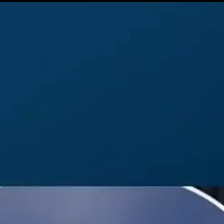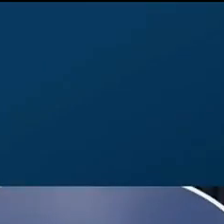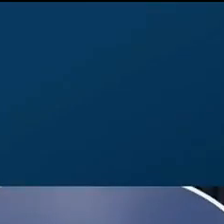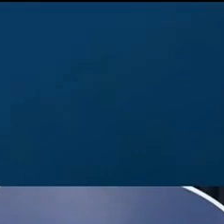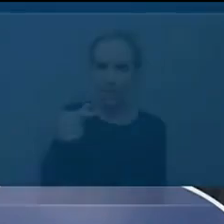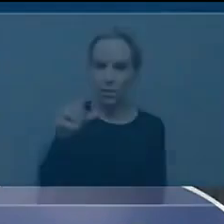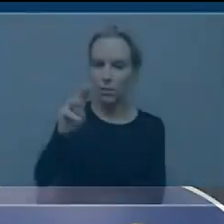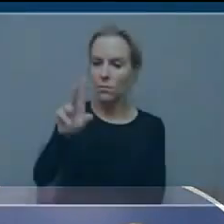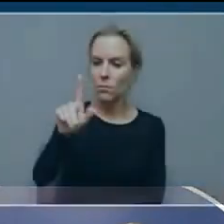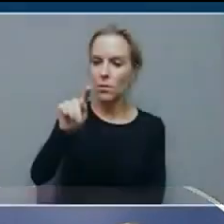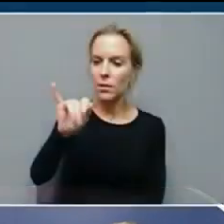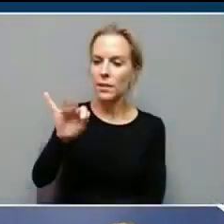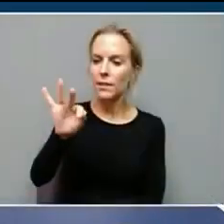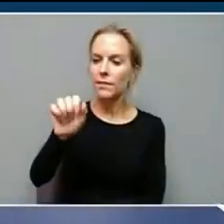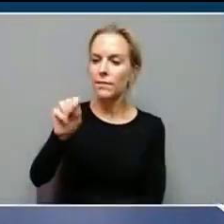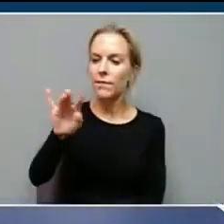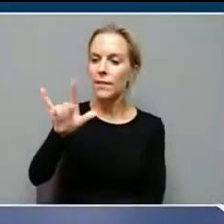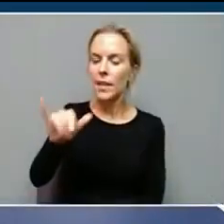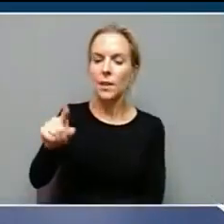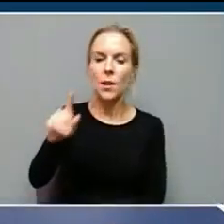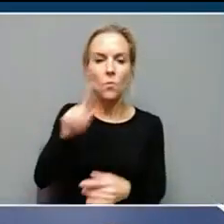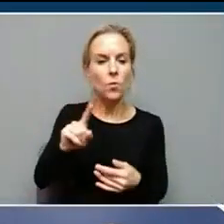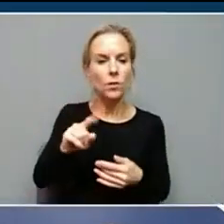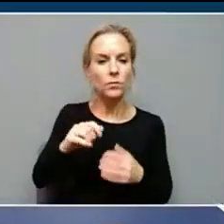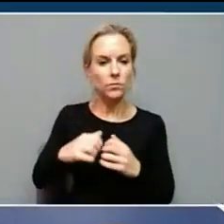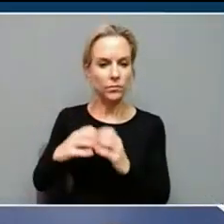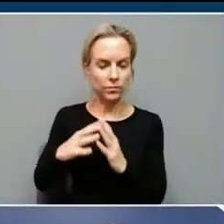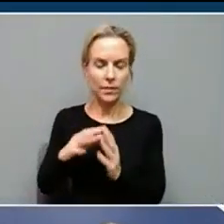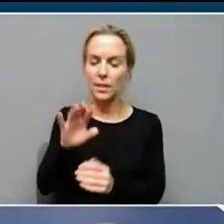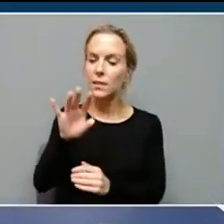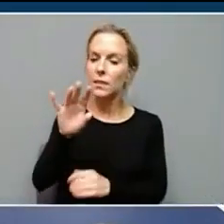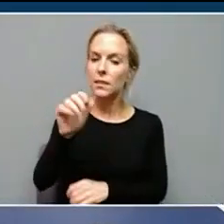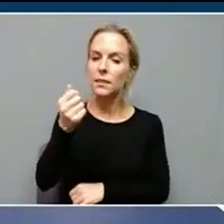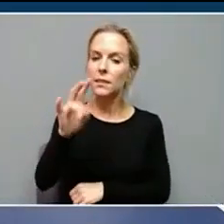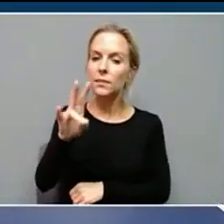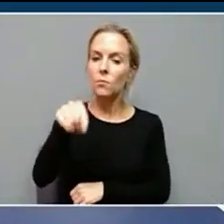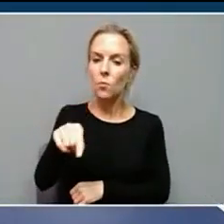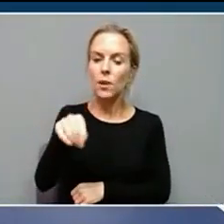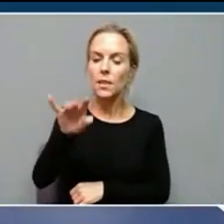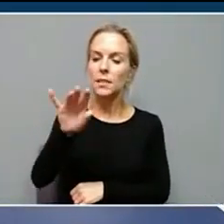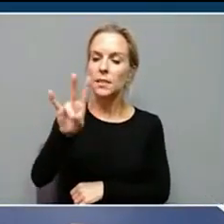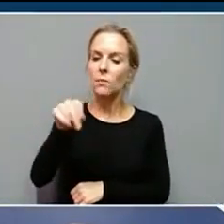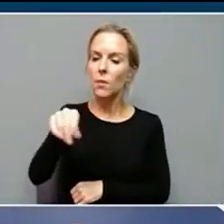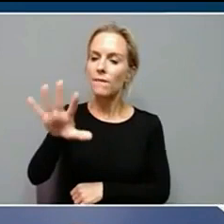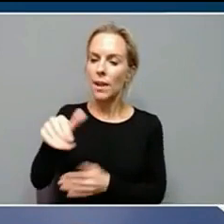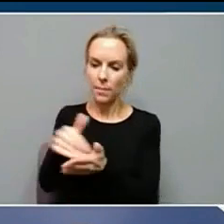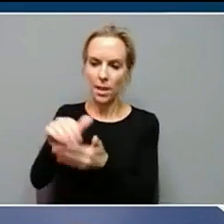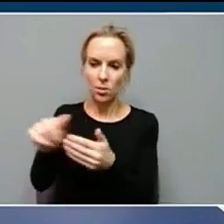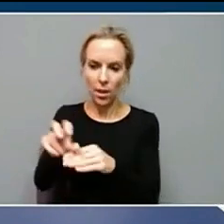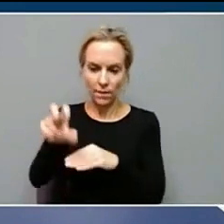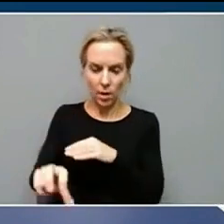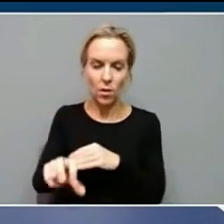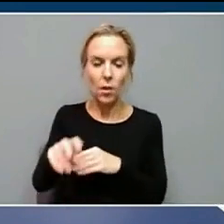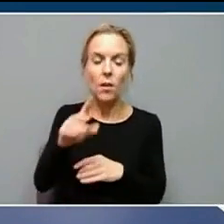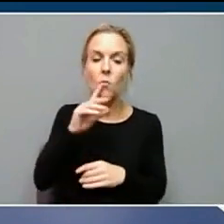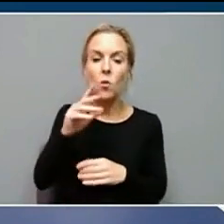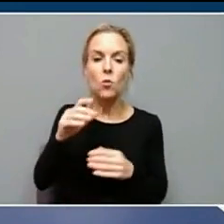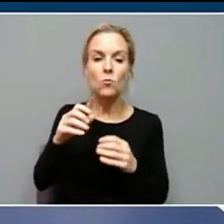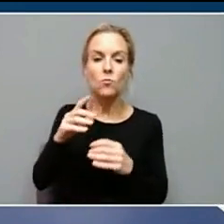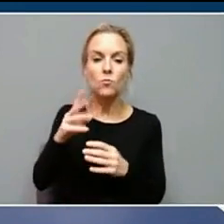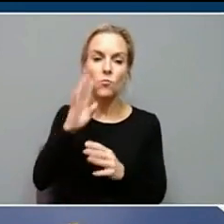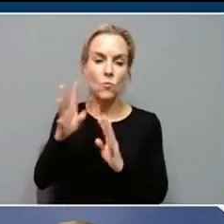its presence in Louisville with a $10.75 million investment that's going to create 50 high-wage jobs at an average